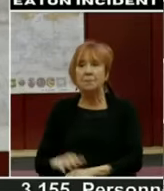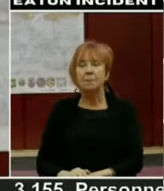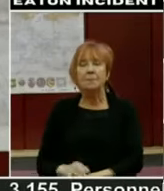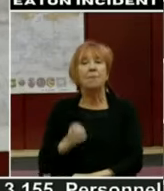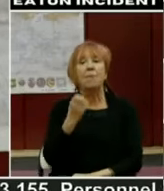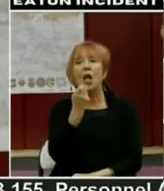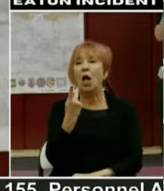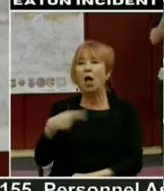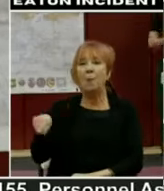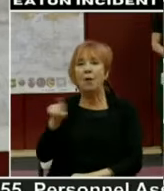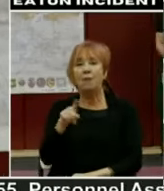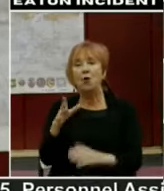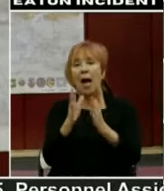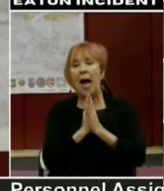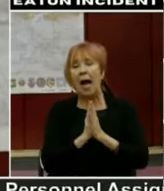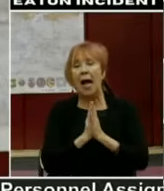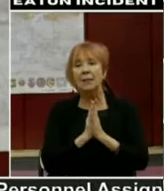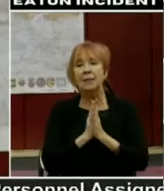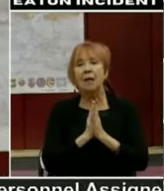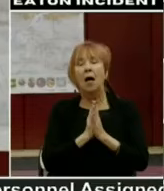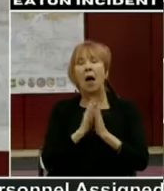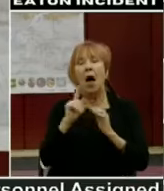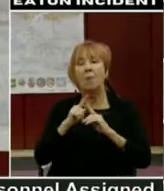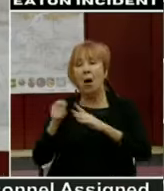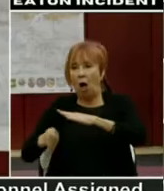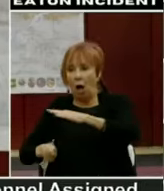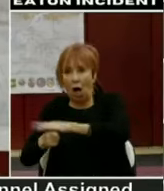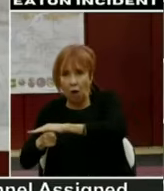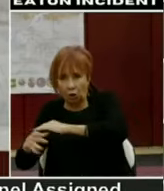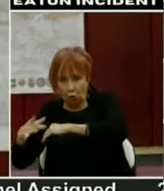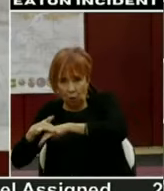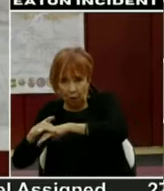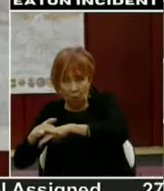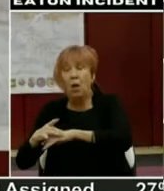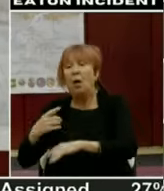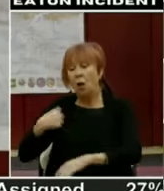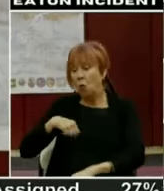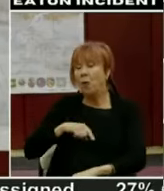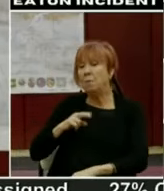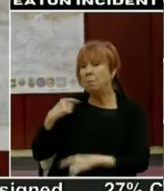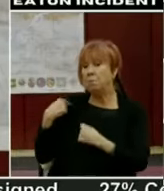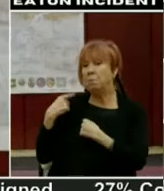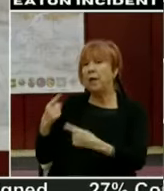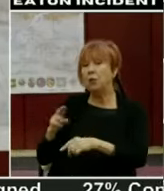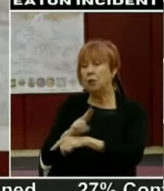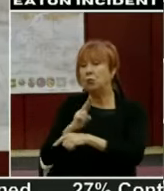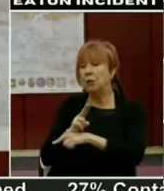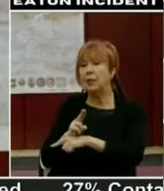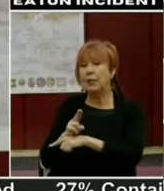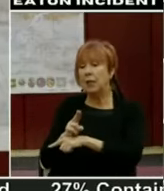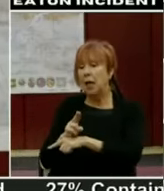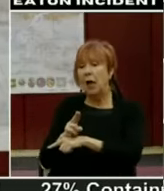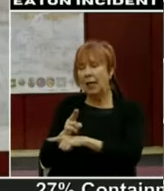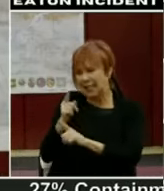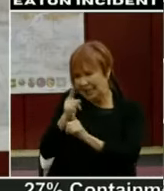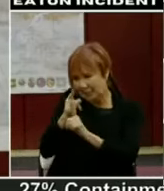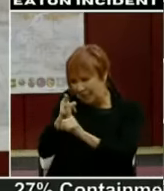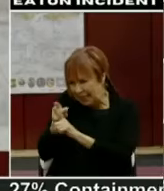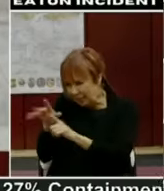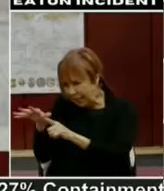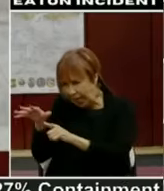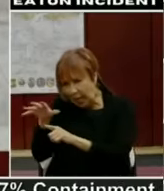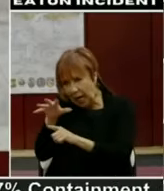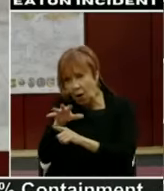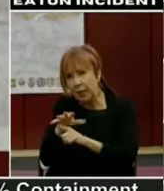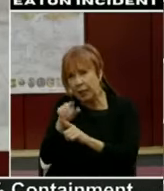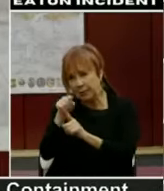asked in particular around undergrounding. We've been using a targeted undergrounding program already in our high fire risk areas.